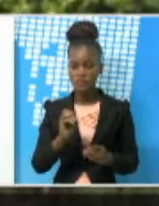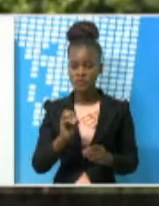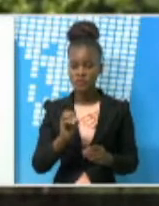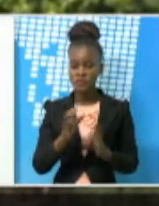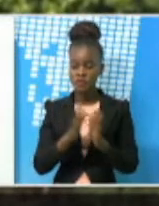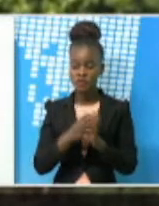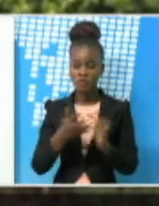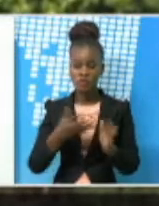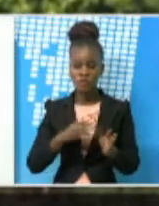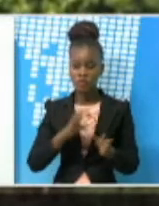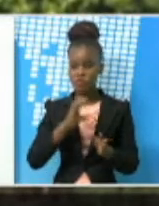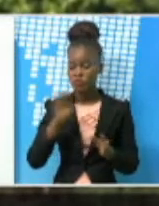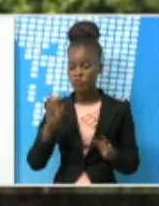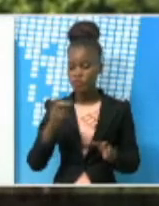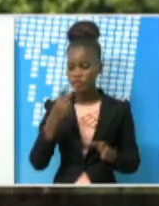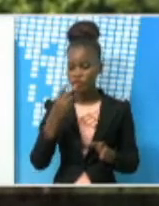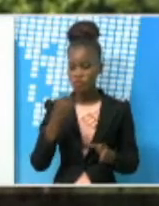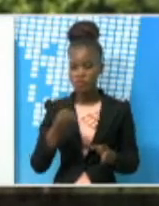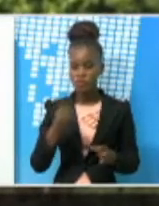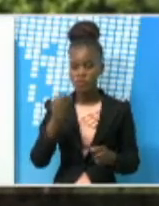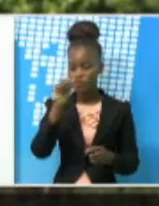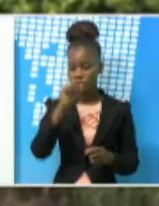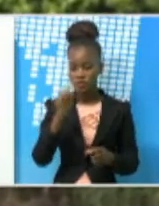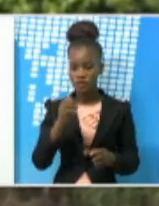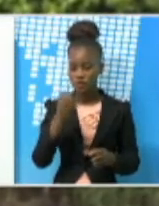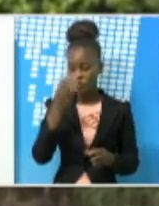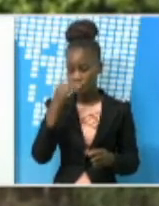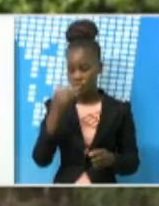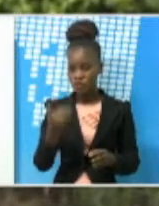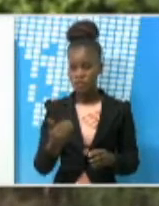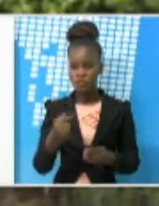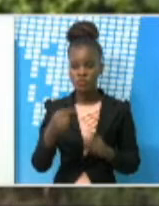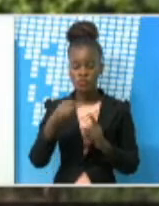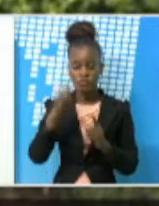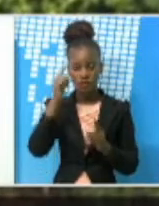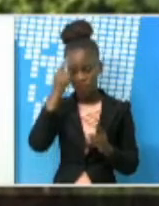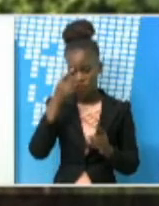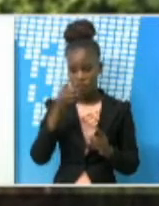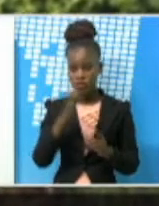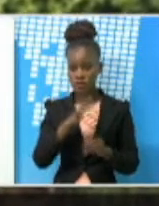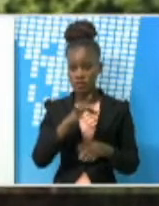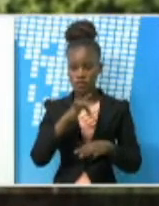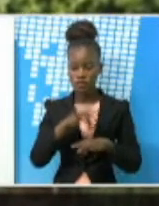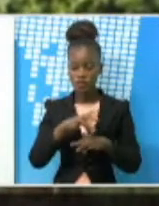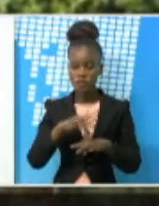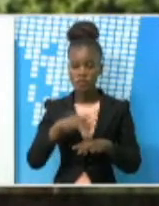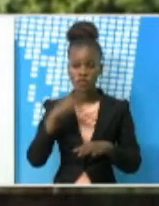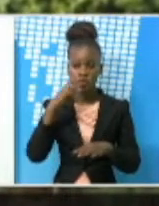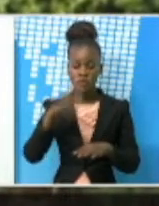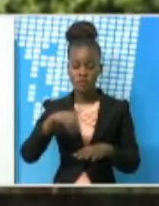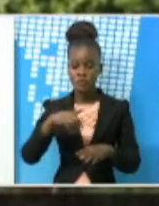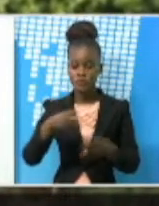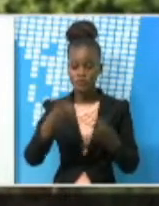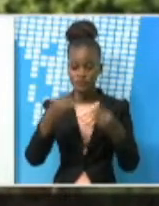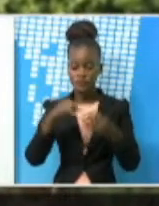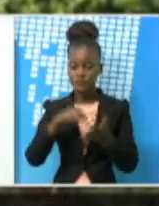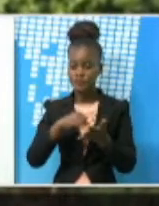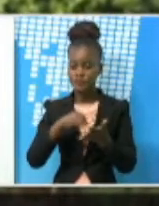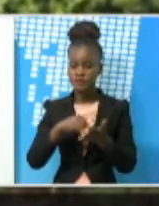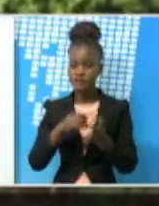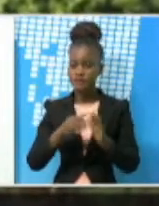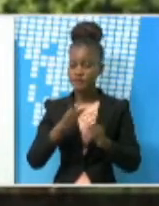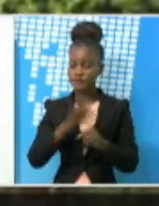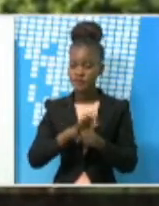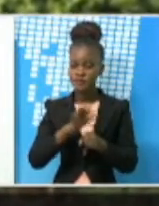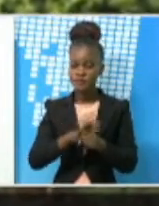not crossed to 2027. So why would now the same government that waived off that tax reintroduce it, however much they are saying that they